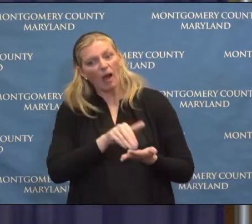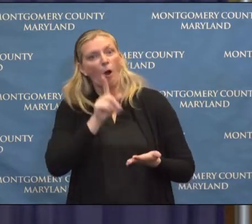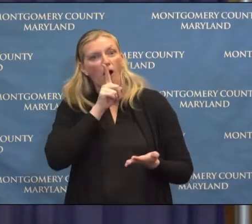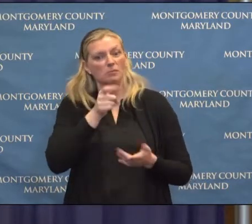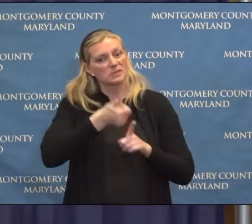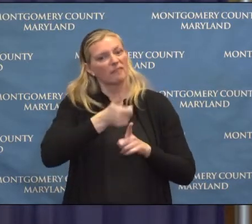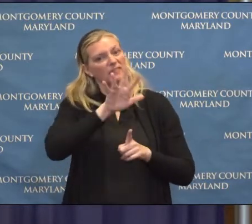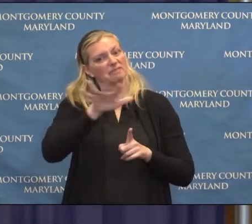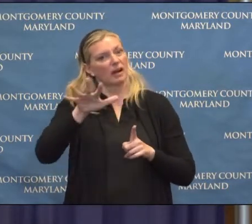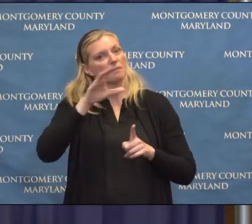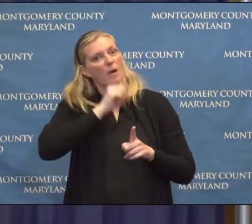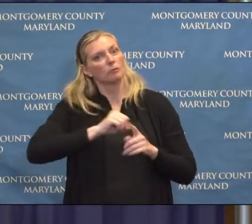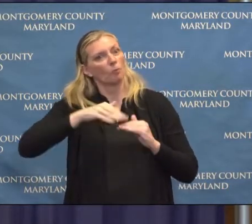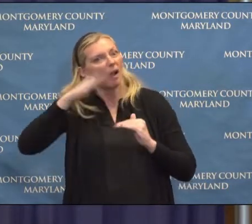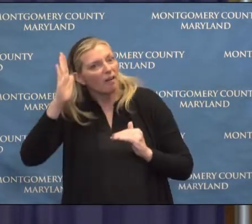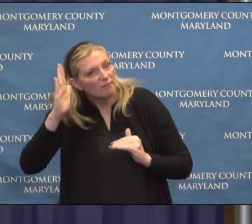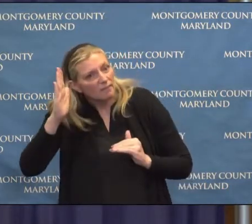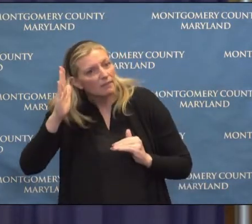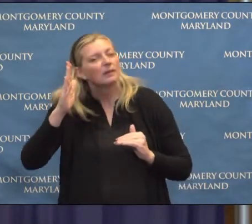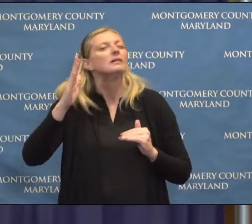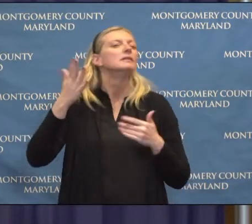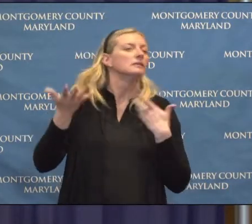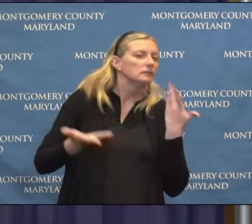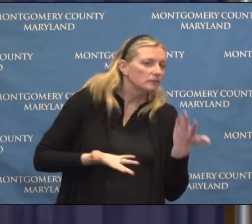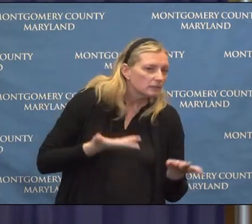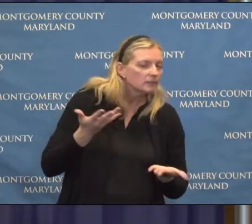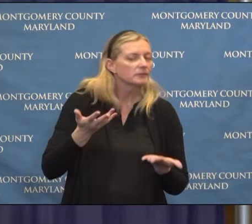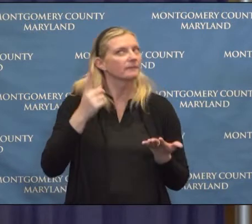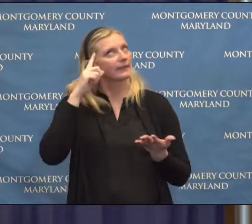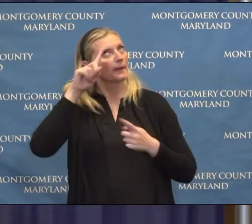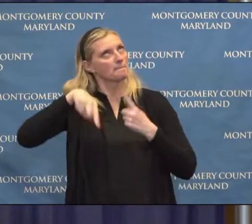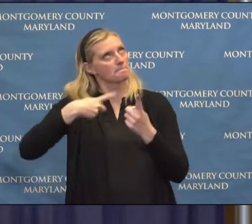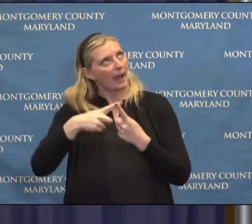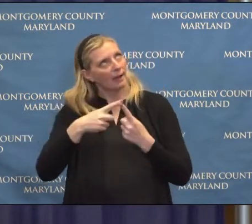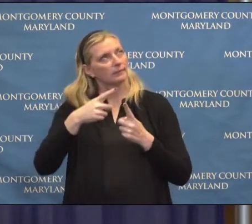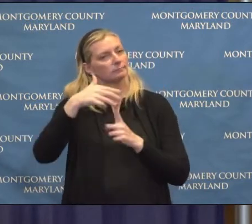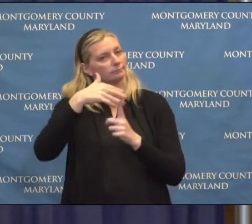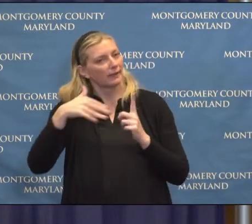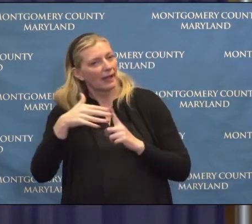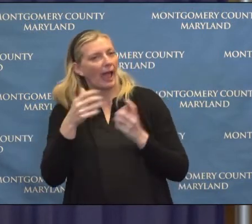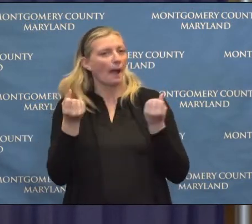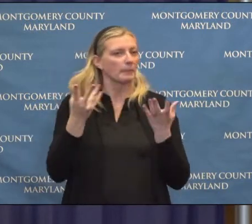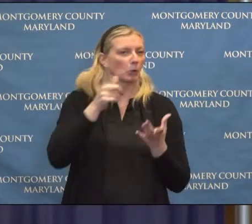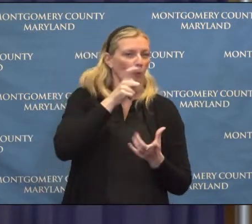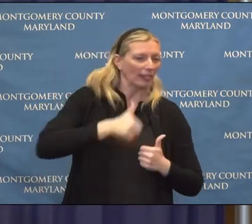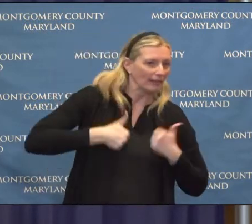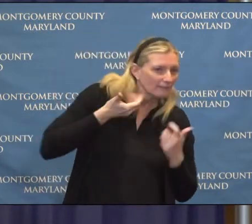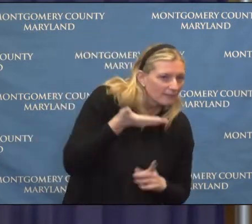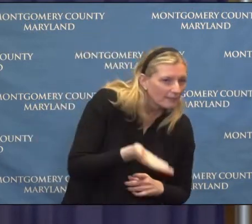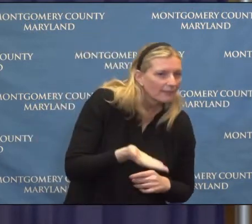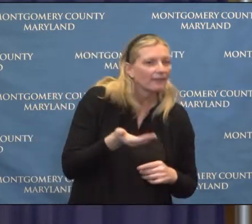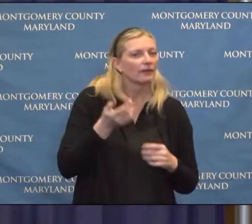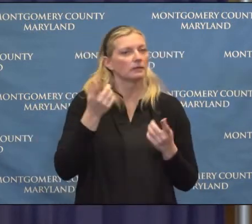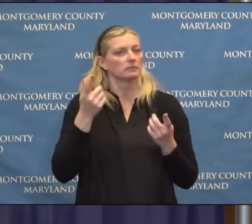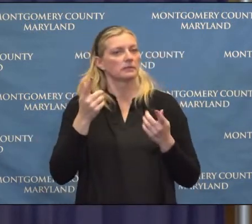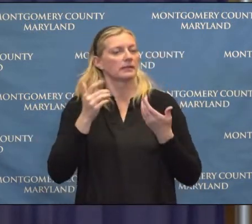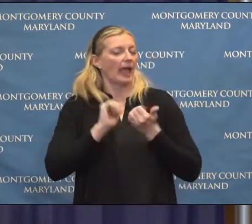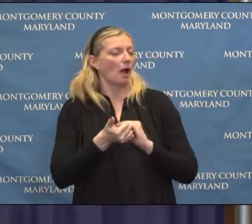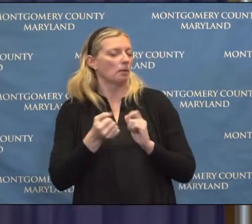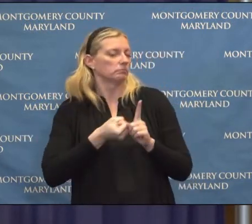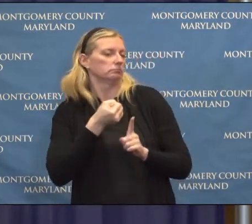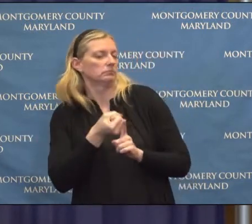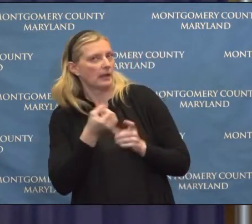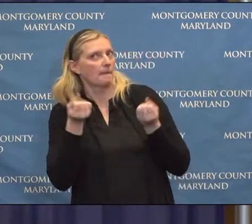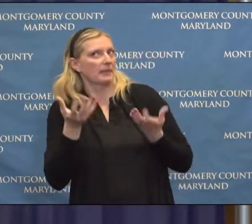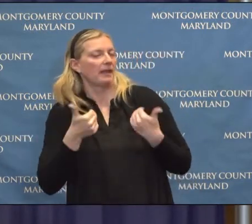shift to other zip codes where that may be more impactful based upon the number of residents there. Now certainly any case of COVID-19